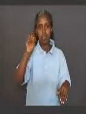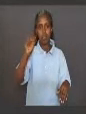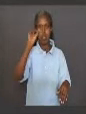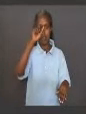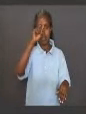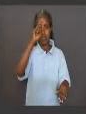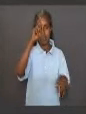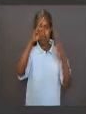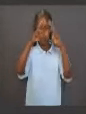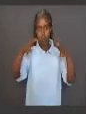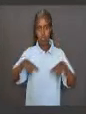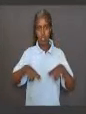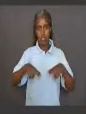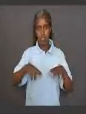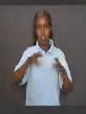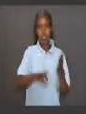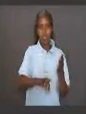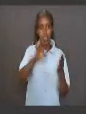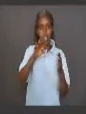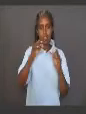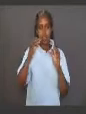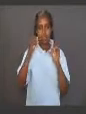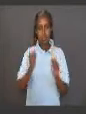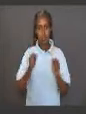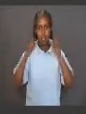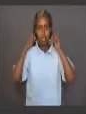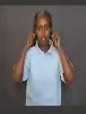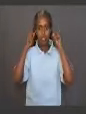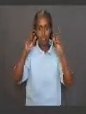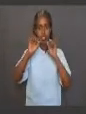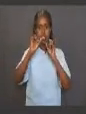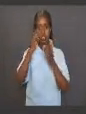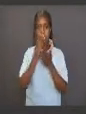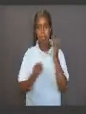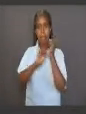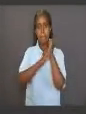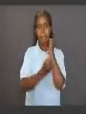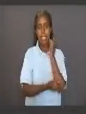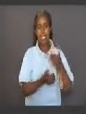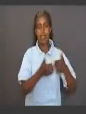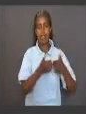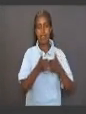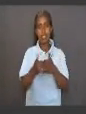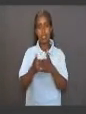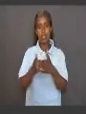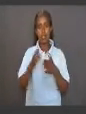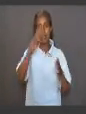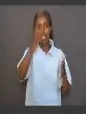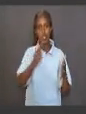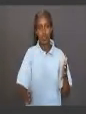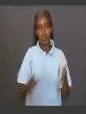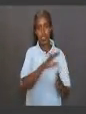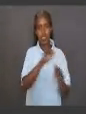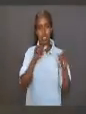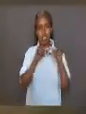solid understanding of some of the basic principles of geometry and